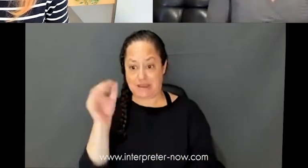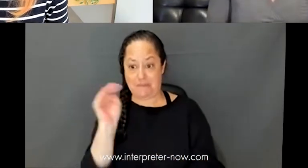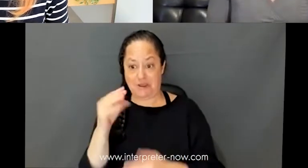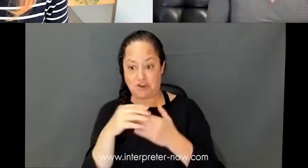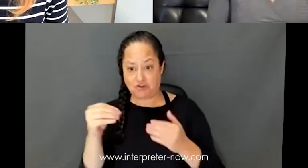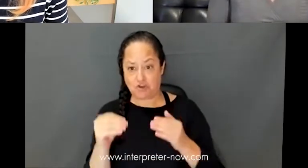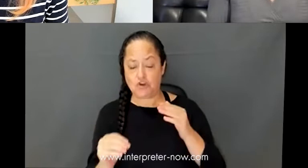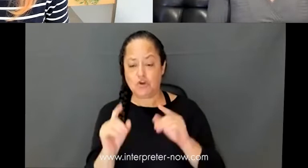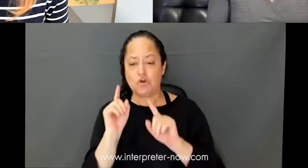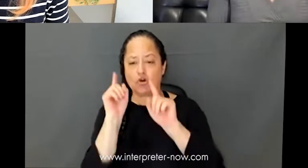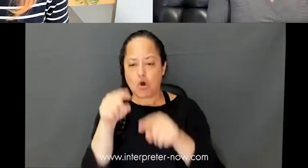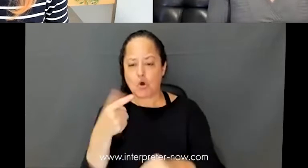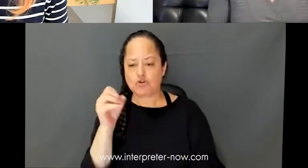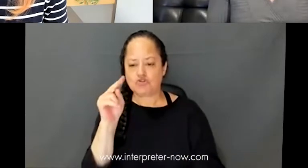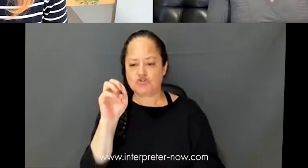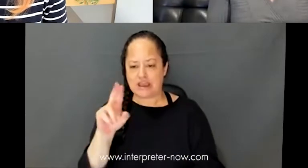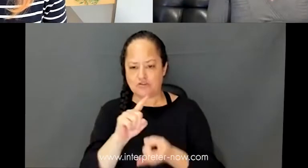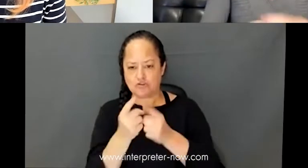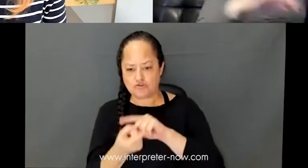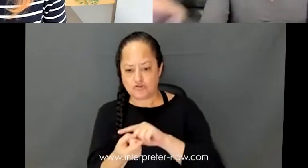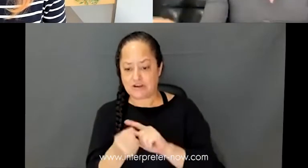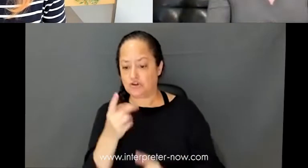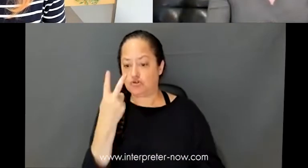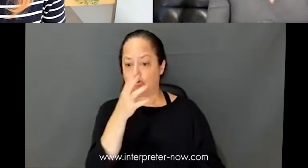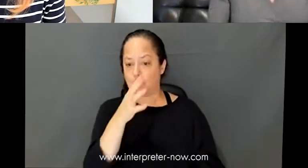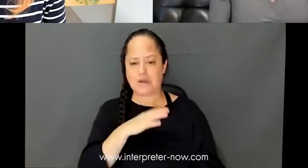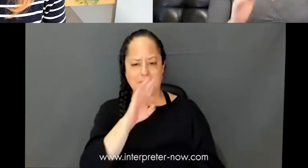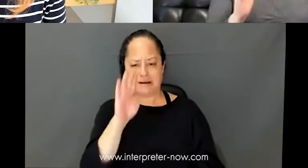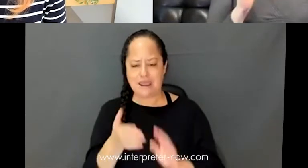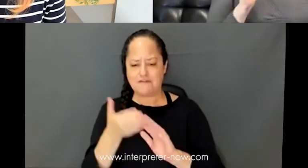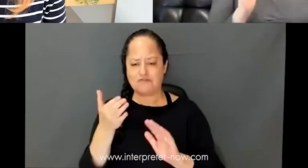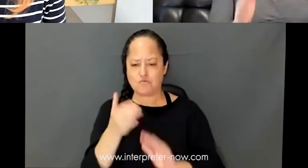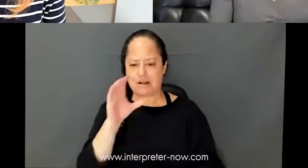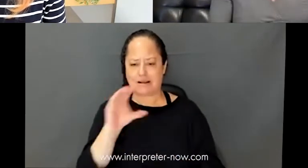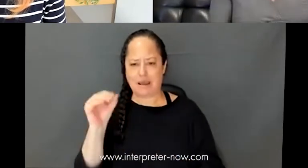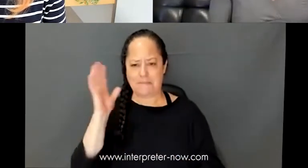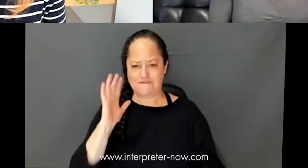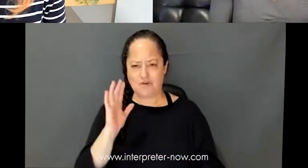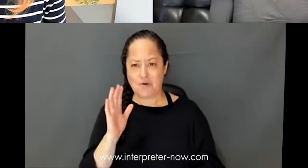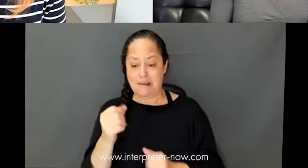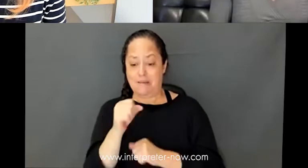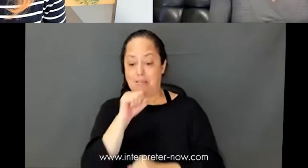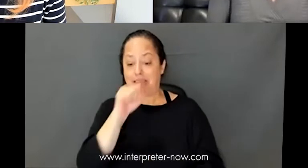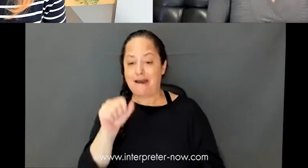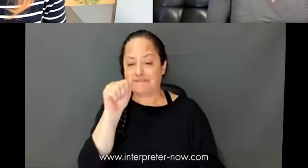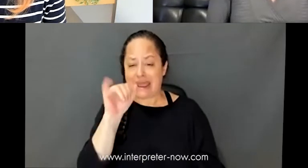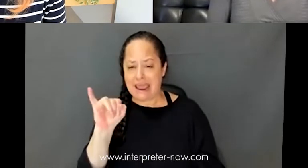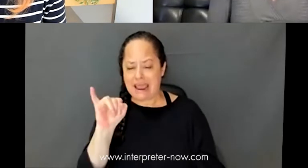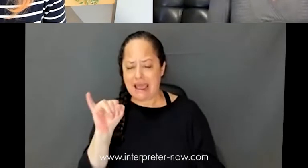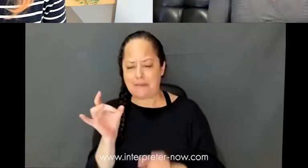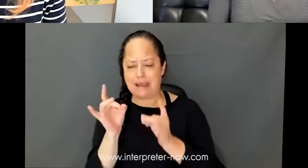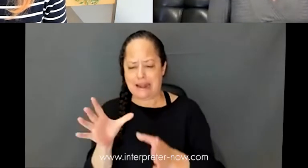up 2 women that have never done a company before. They loved our AI, hated the idea of investing in